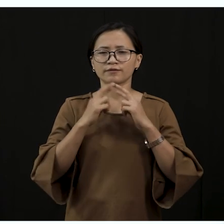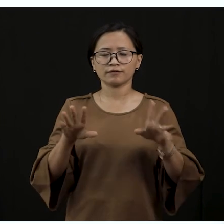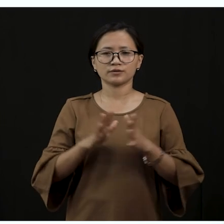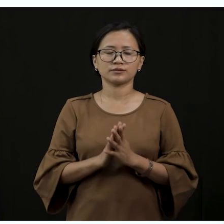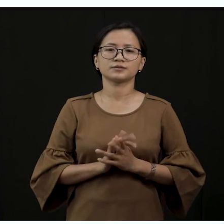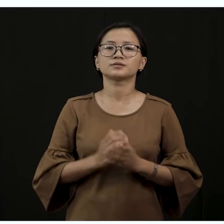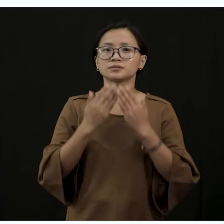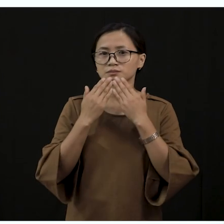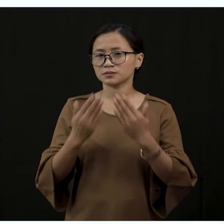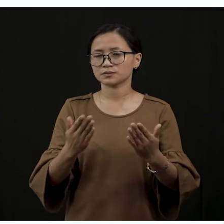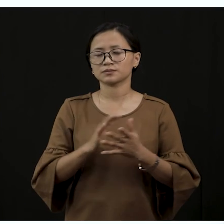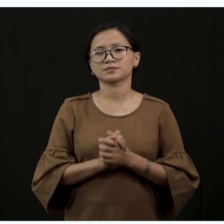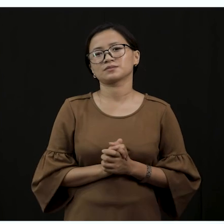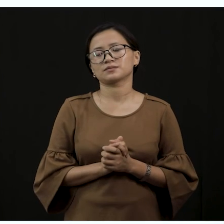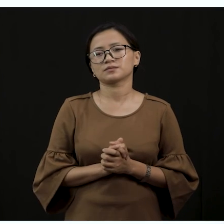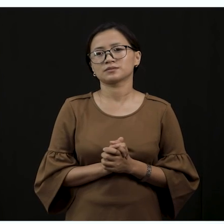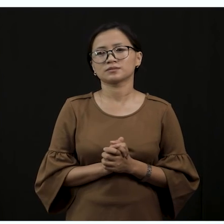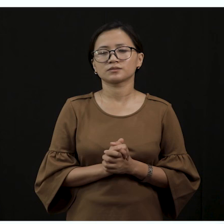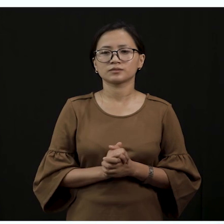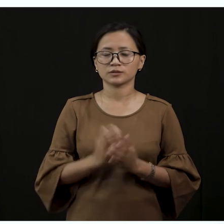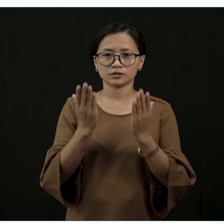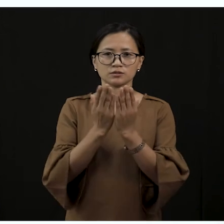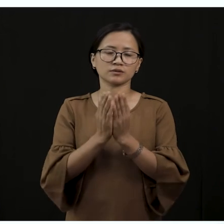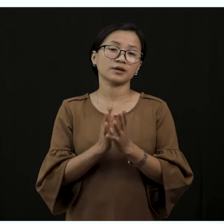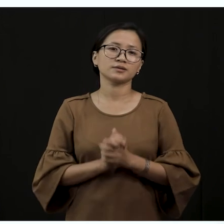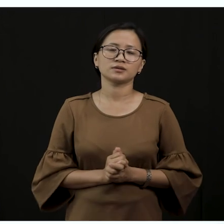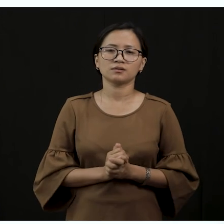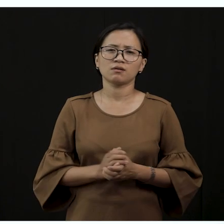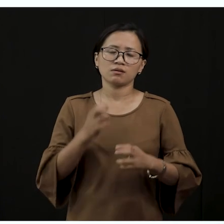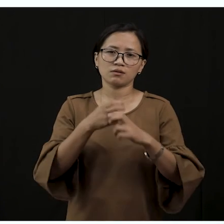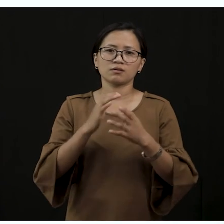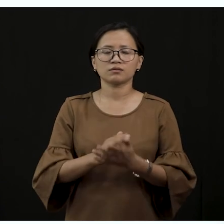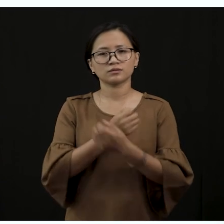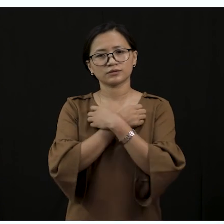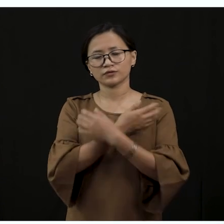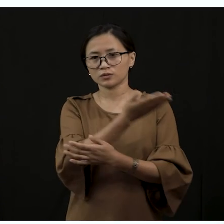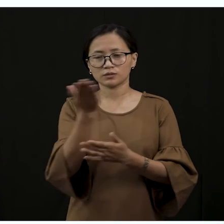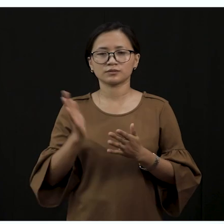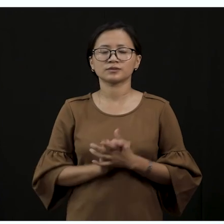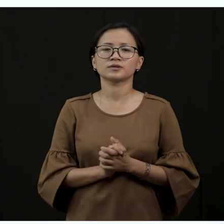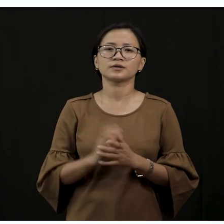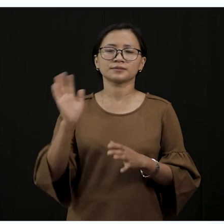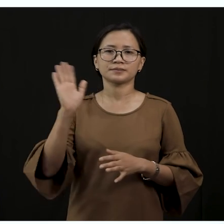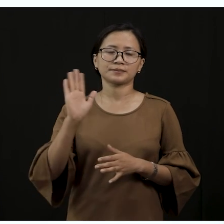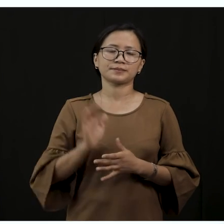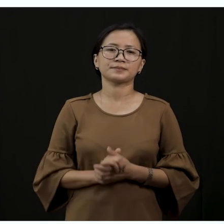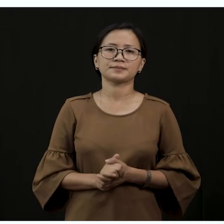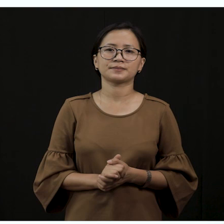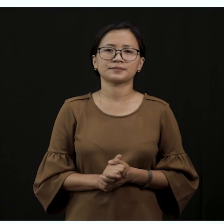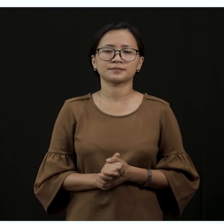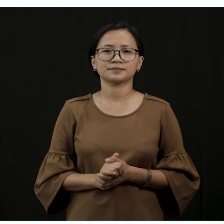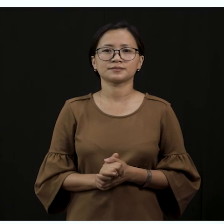very soon. Okay, then study well. Then love you my dear students. Take care. Bye bye.